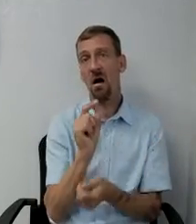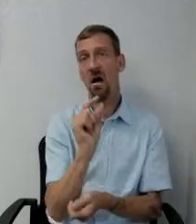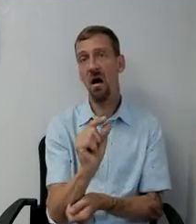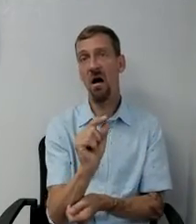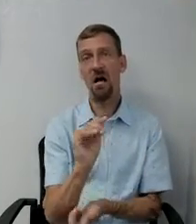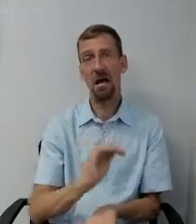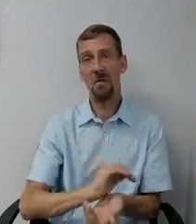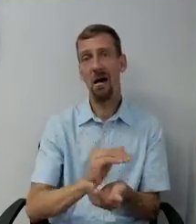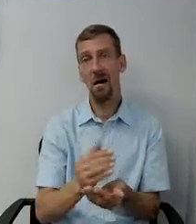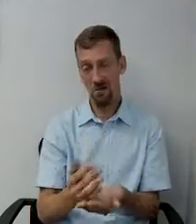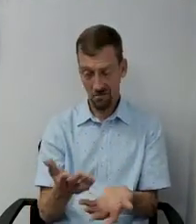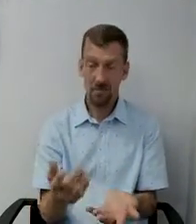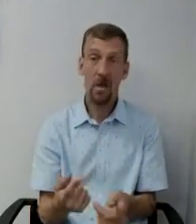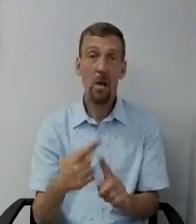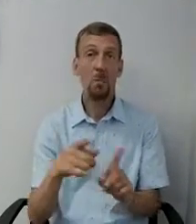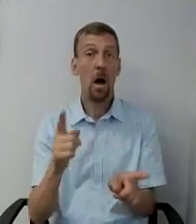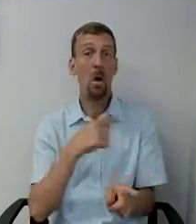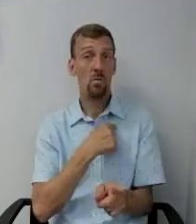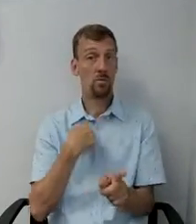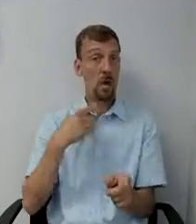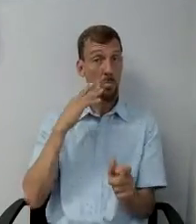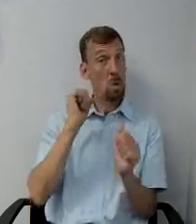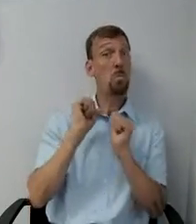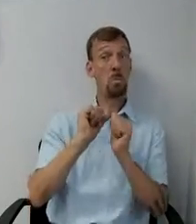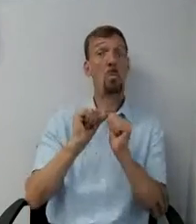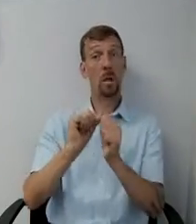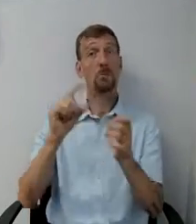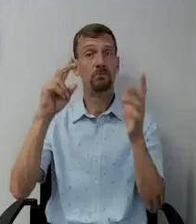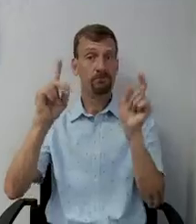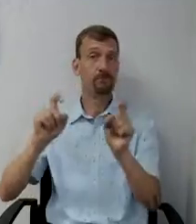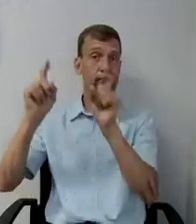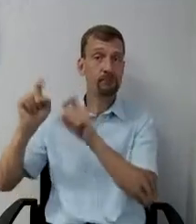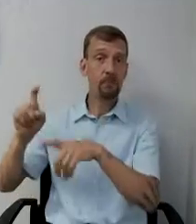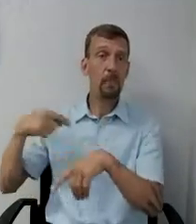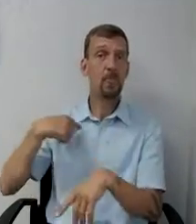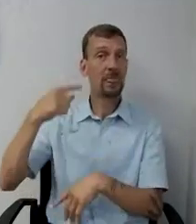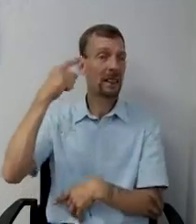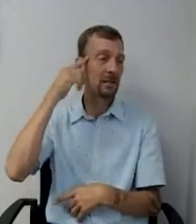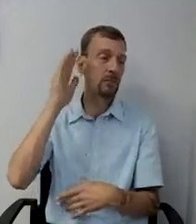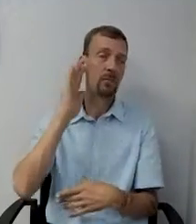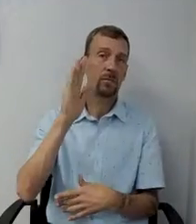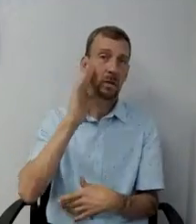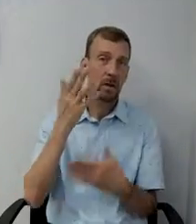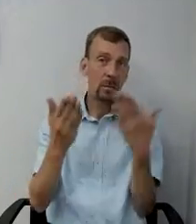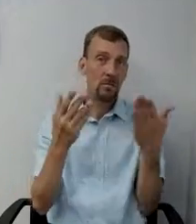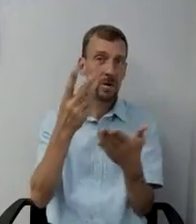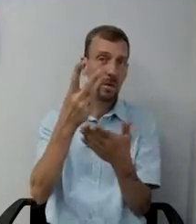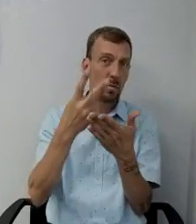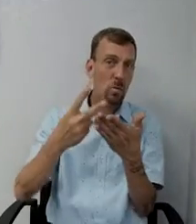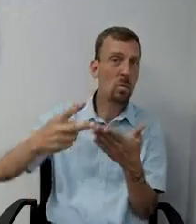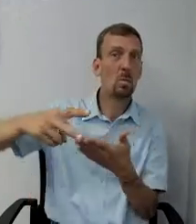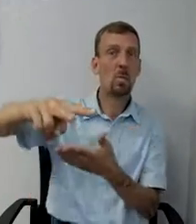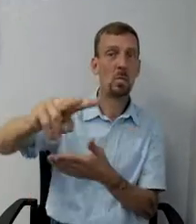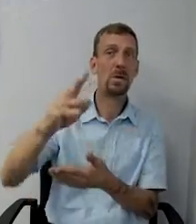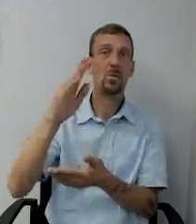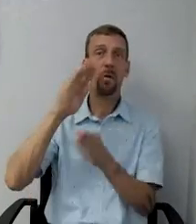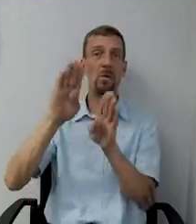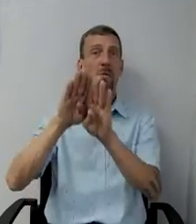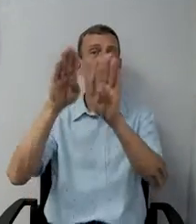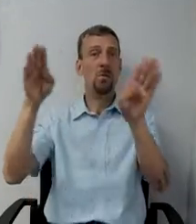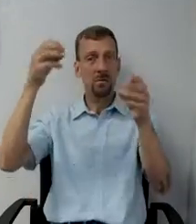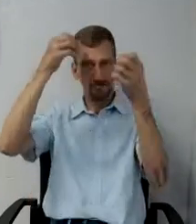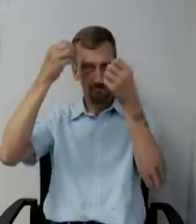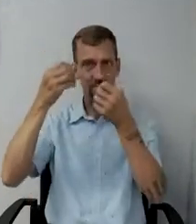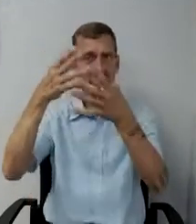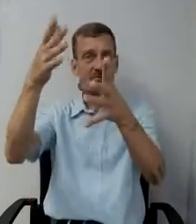antibodies. So, Right. but we'll continue testing, Mhm. and I'm still thinking it's probably a couple weeks out before we open it up to the public,